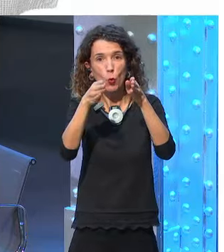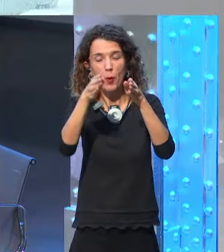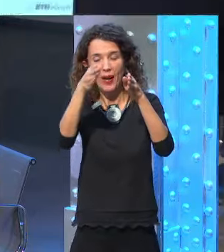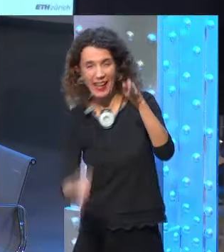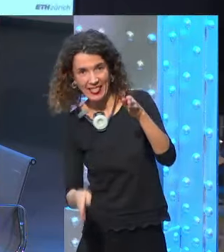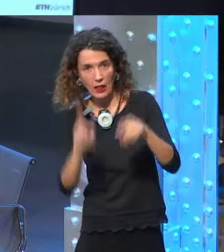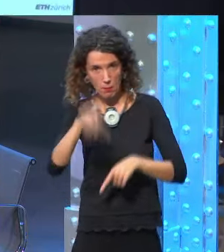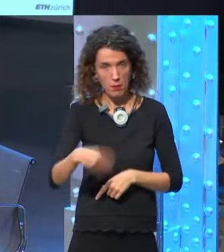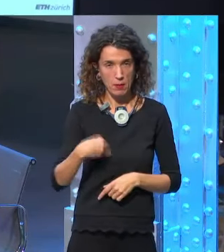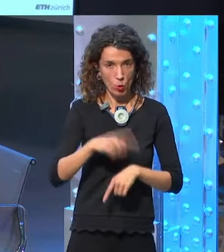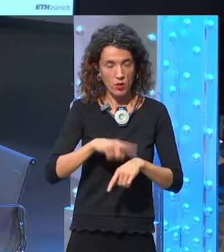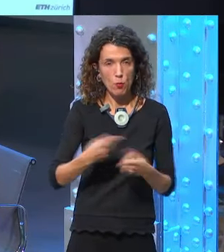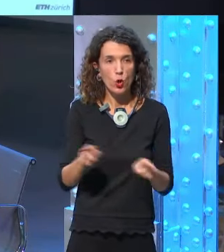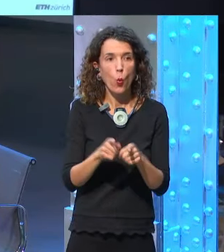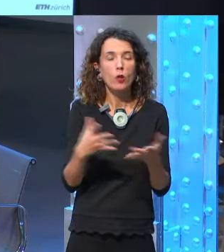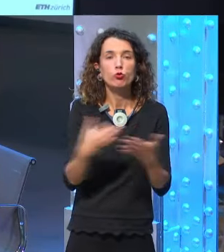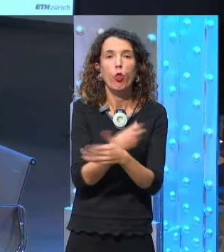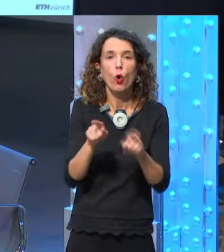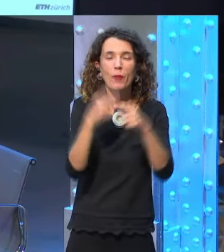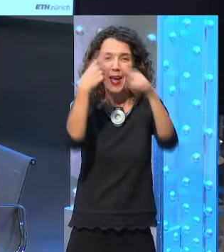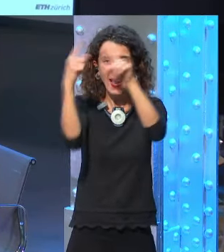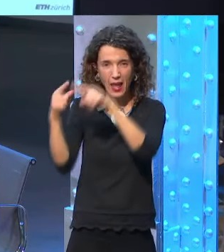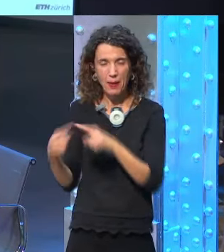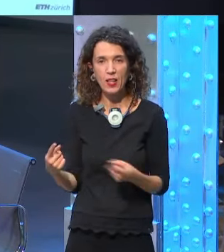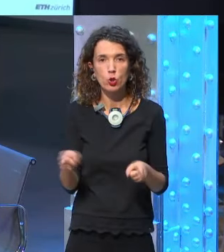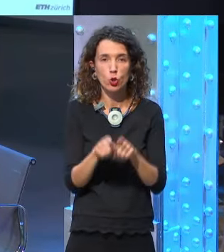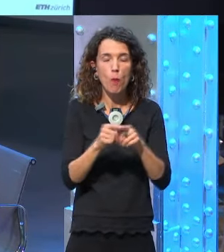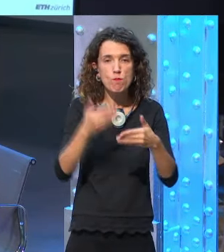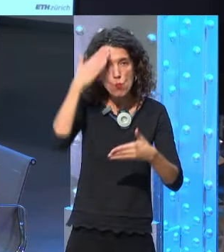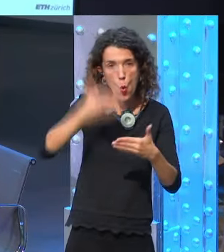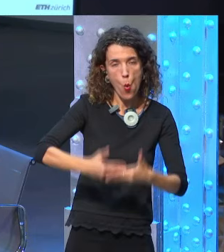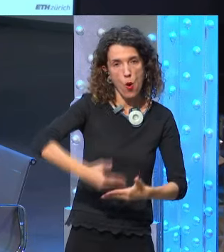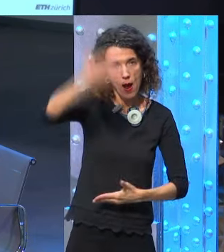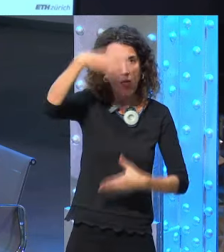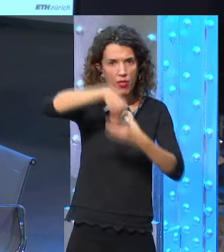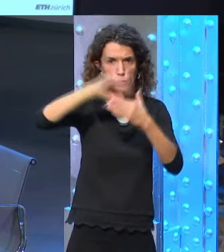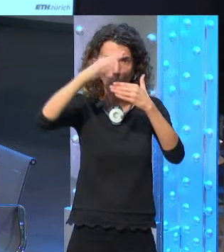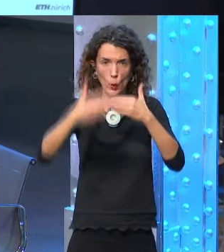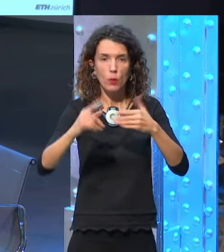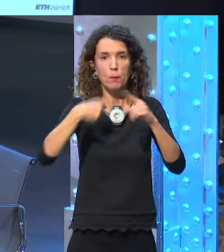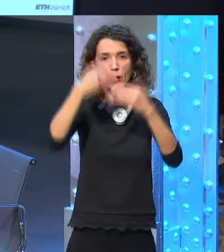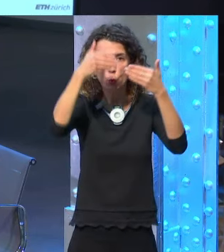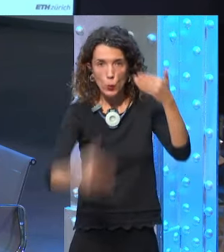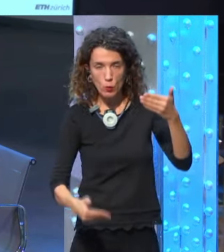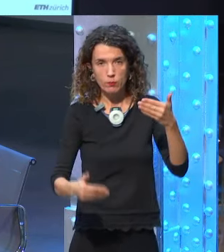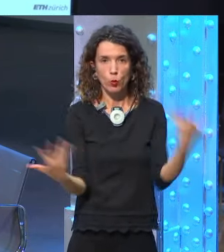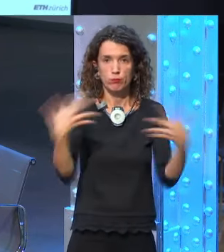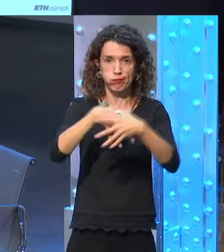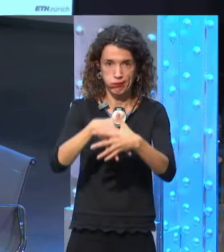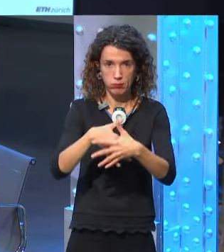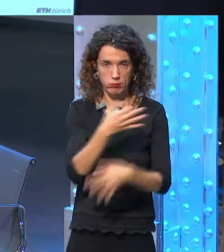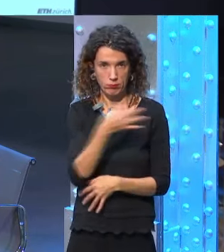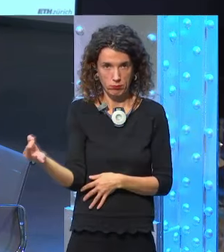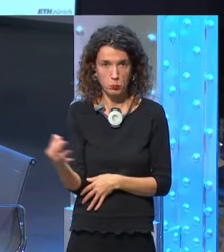to actually have all these individual wall elements standing on by themselves. So you didn't need any